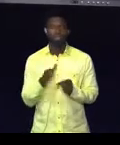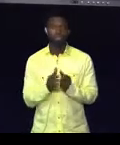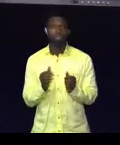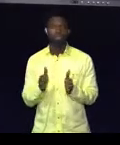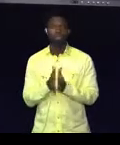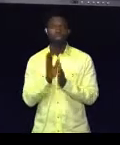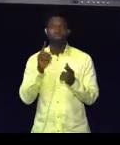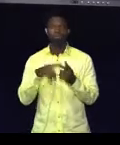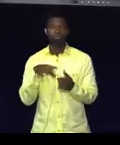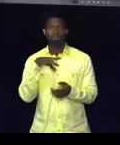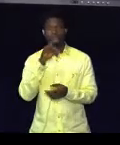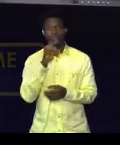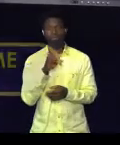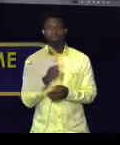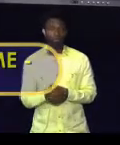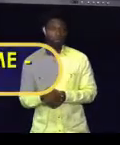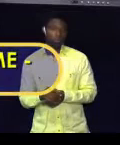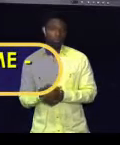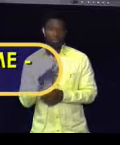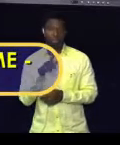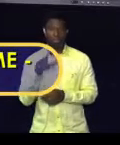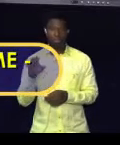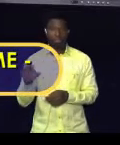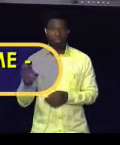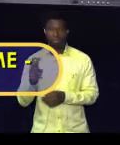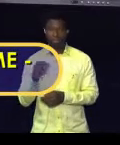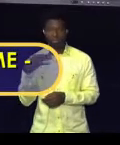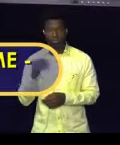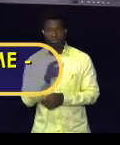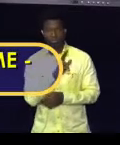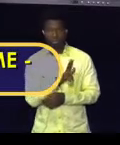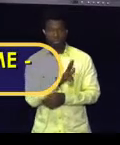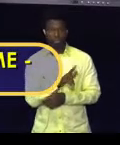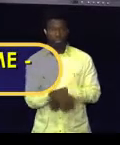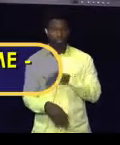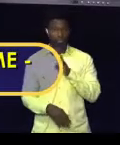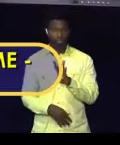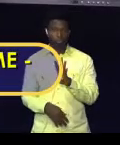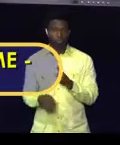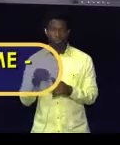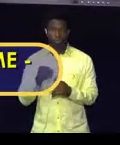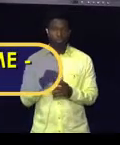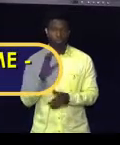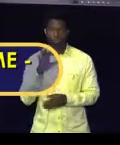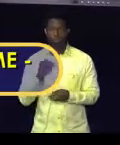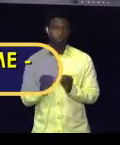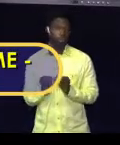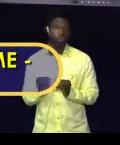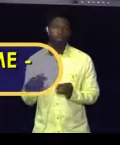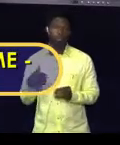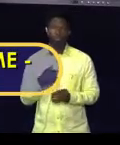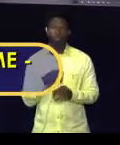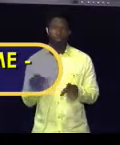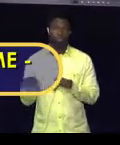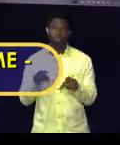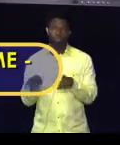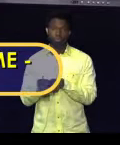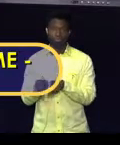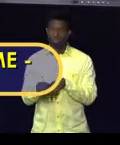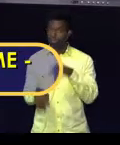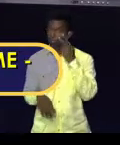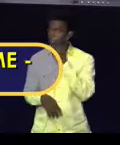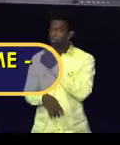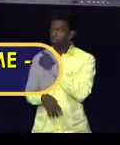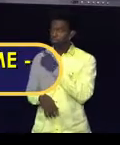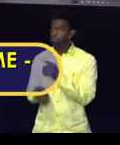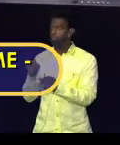asked to find the least common multiple of 3, 4, 5 numbers, depending on what you're working with. And we do it